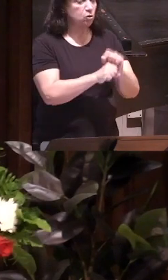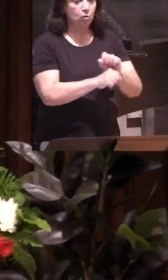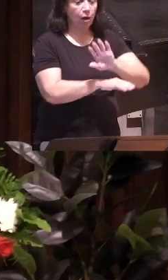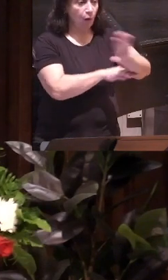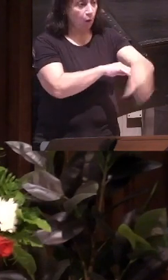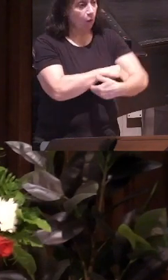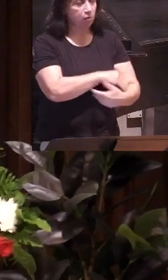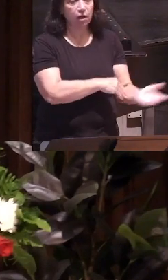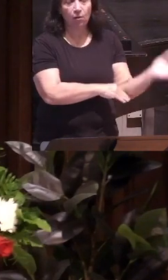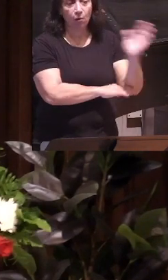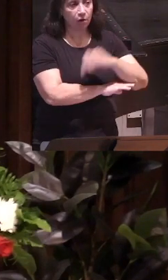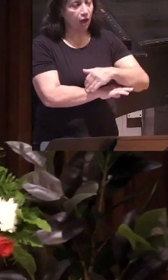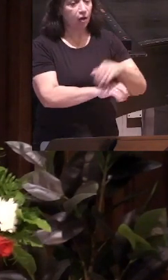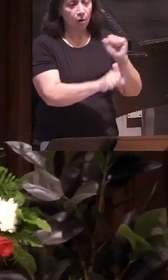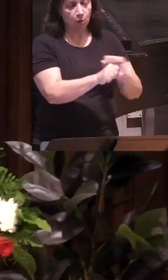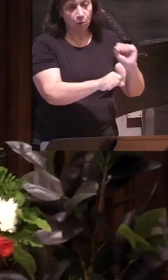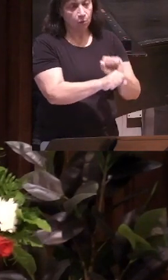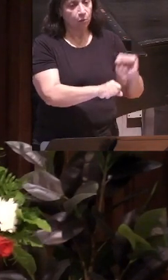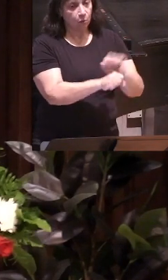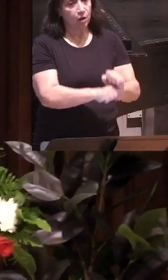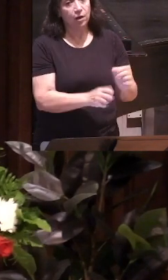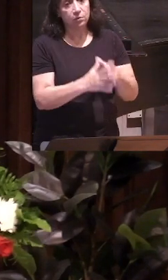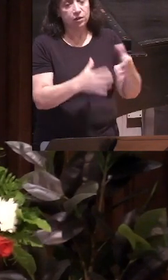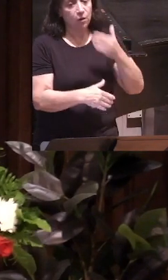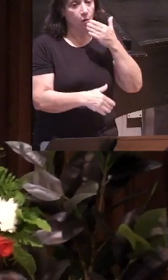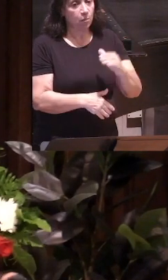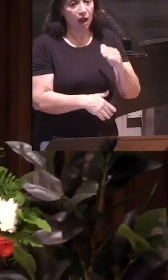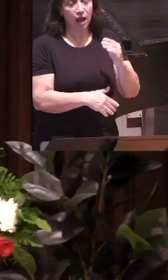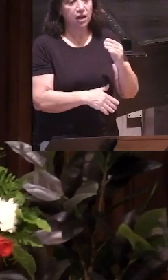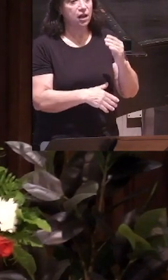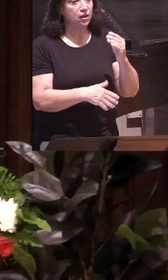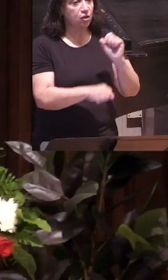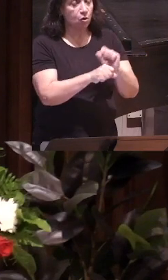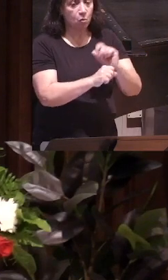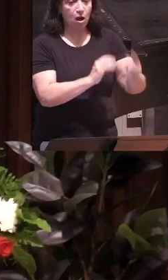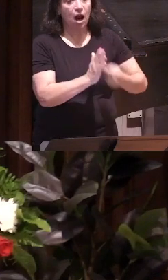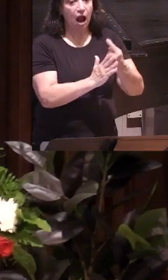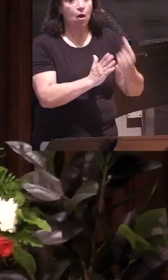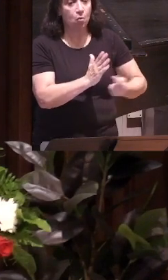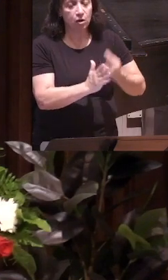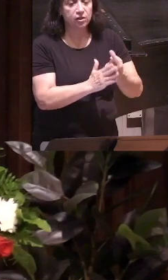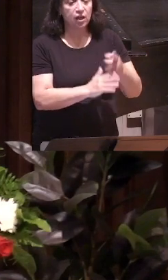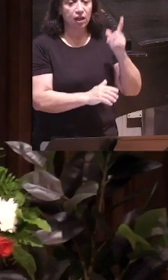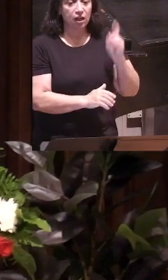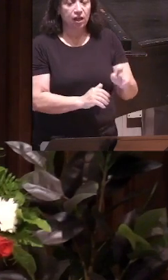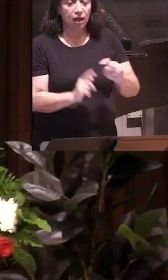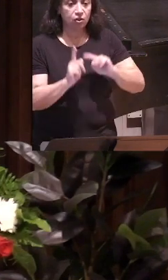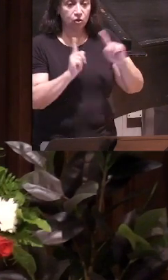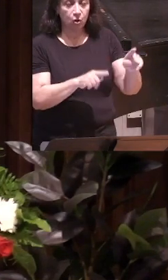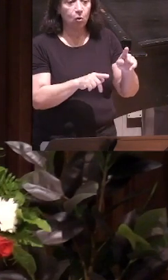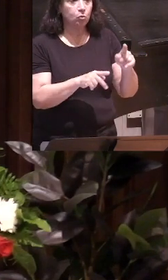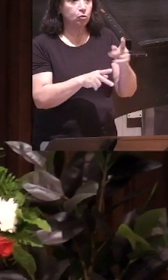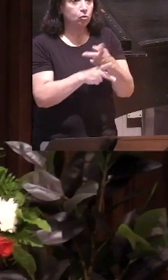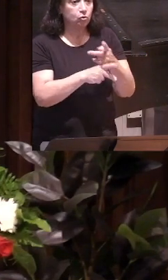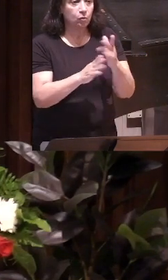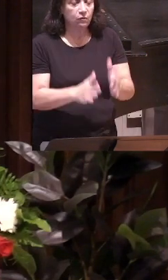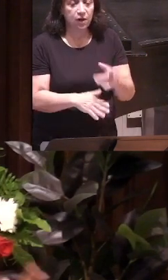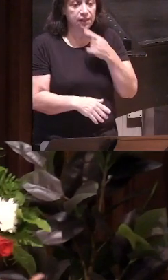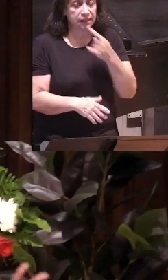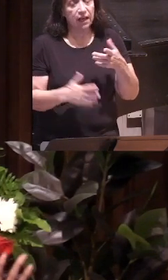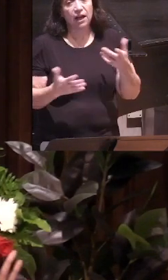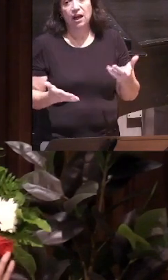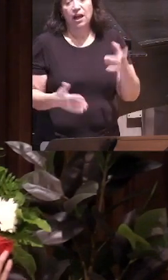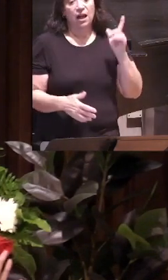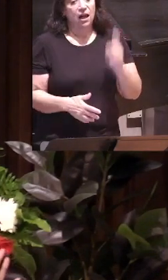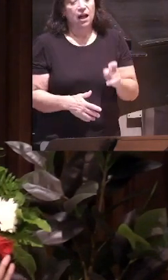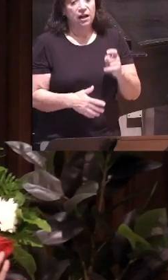24/7. And it was so bad, like the work hours, that he had to actually go to his supervisor and say, look, I gotta